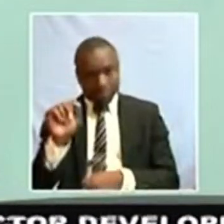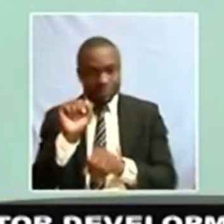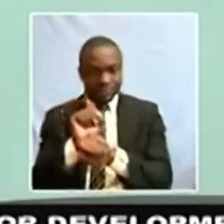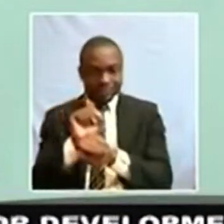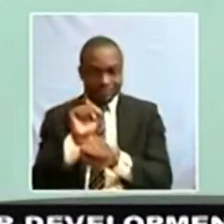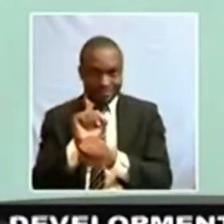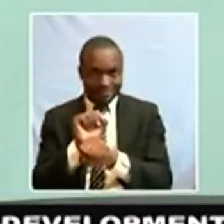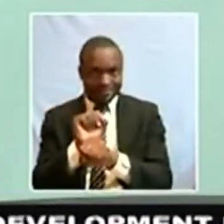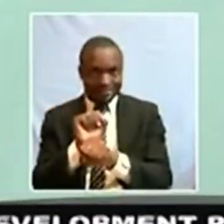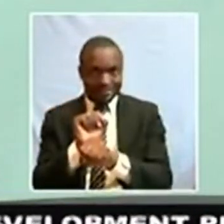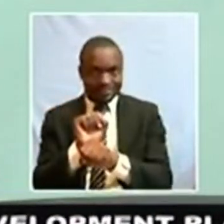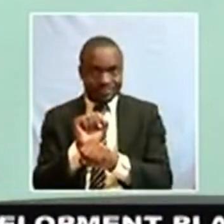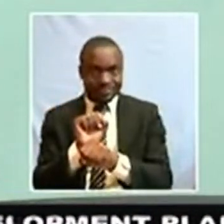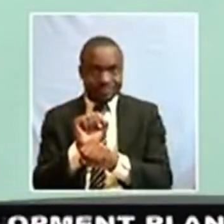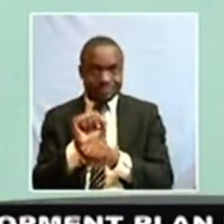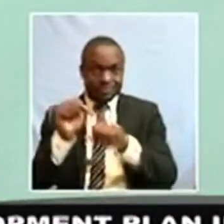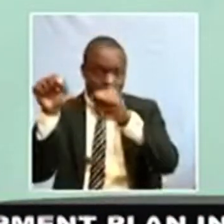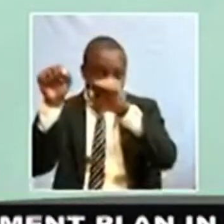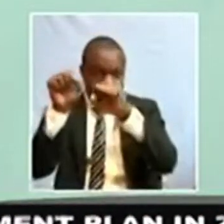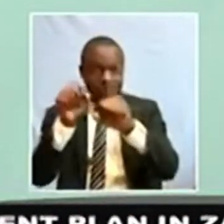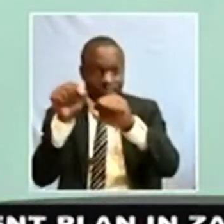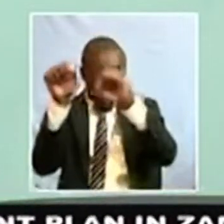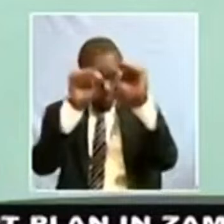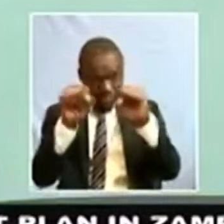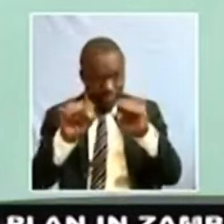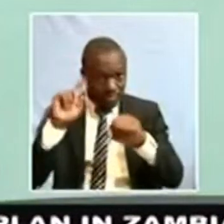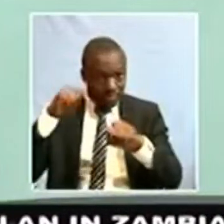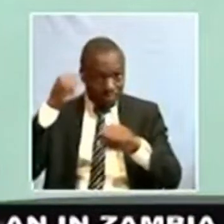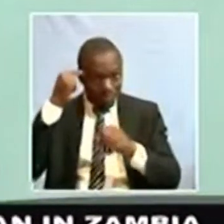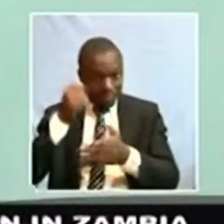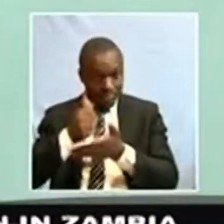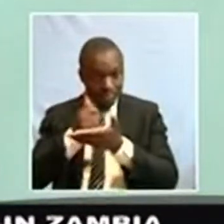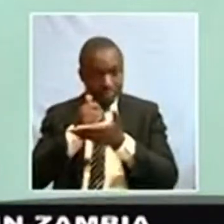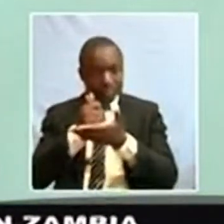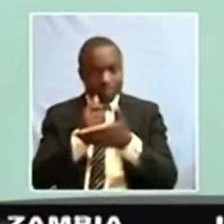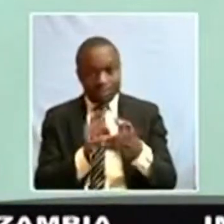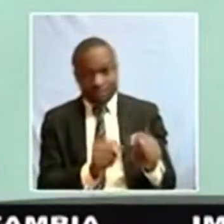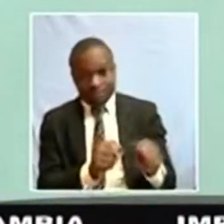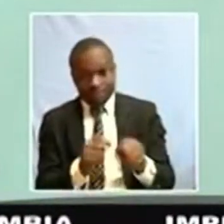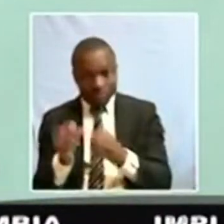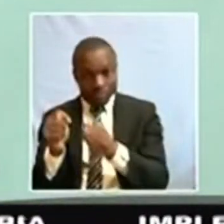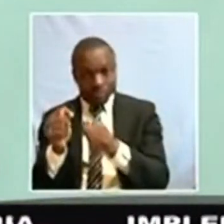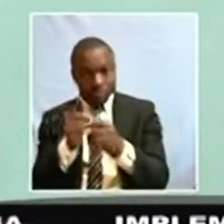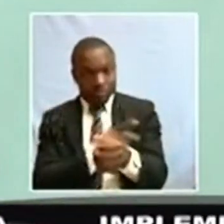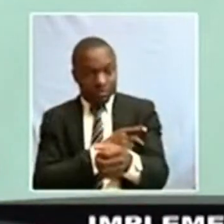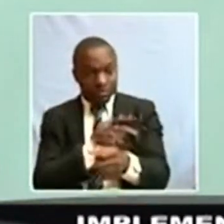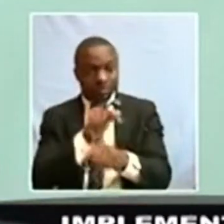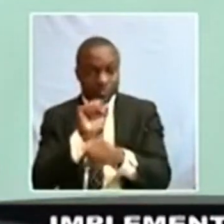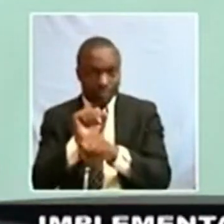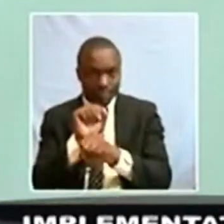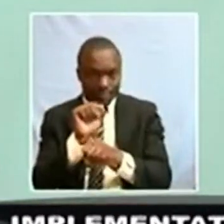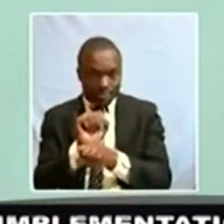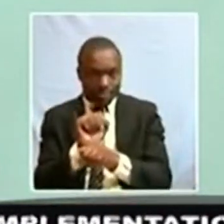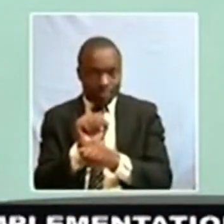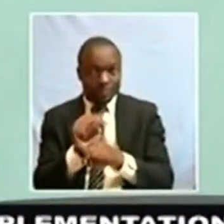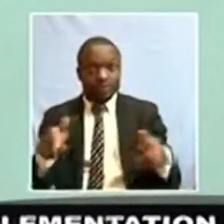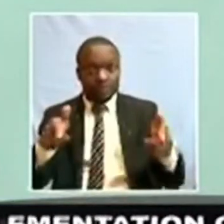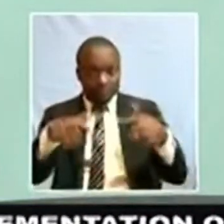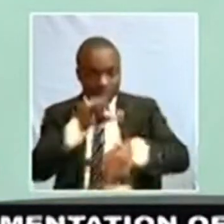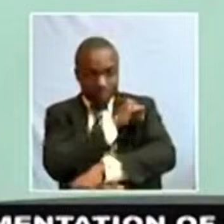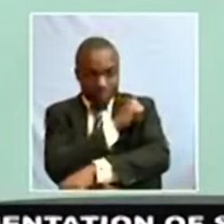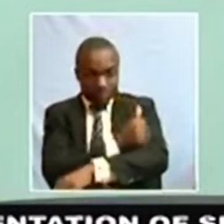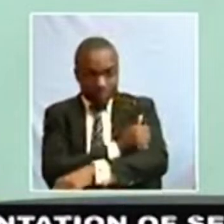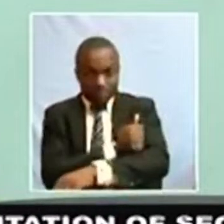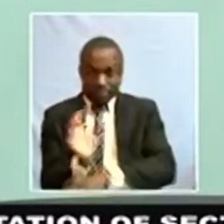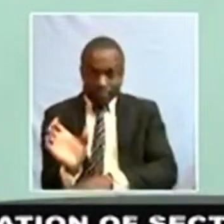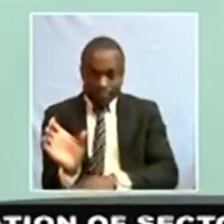and portfolios and composition of government. To facilitate the transfer of devolved functions to local authorities, sector devolution